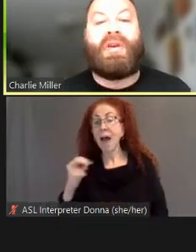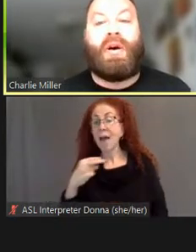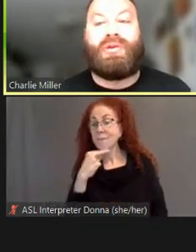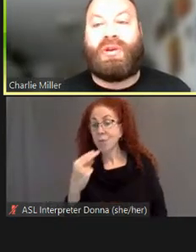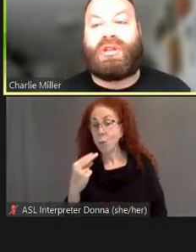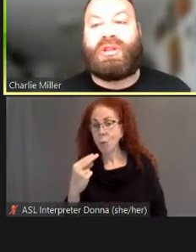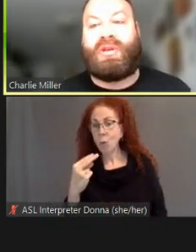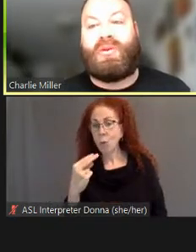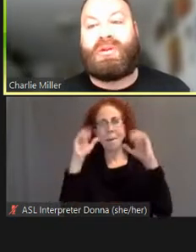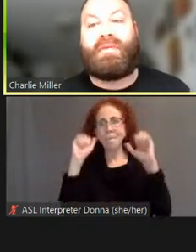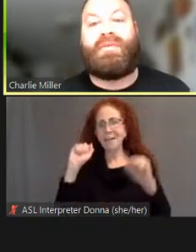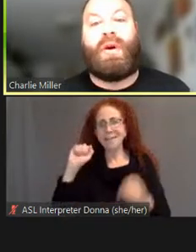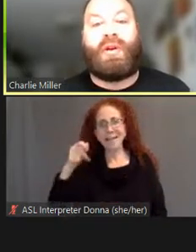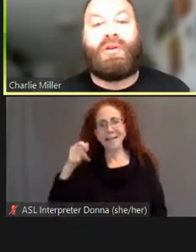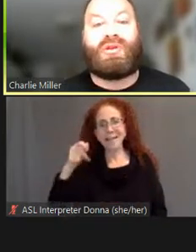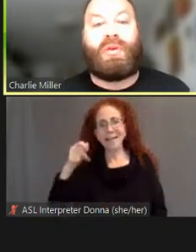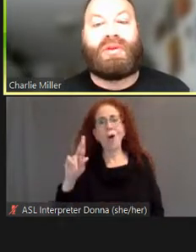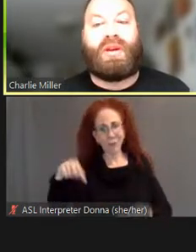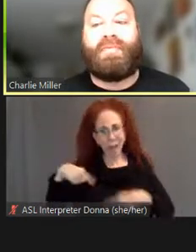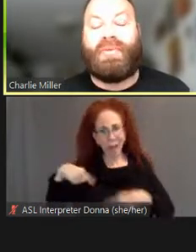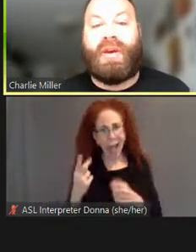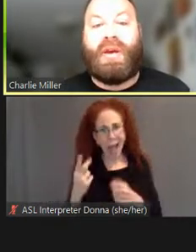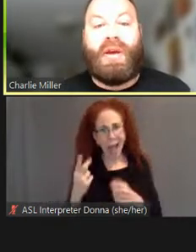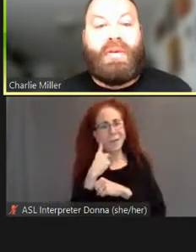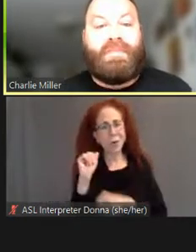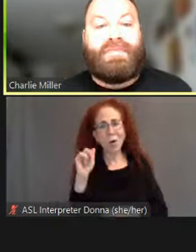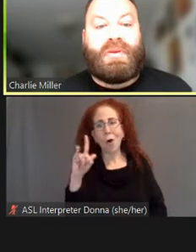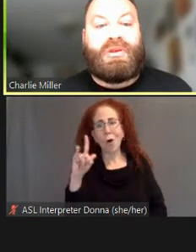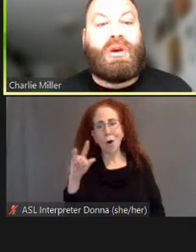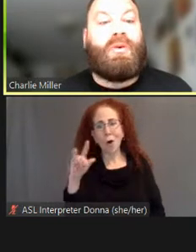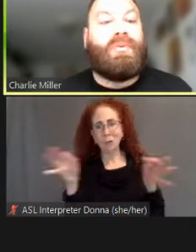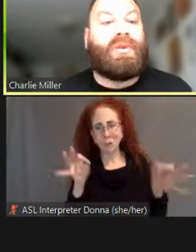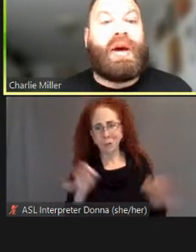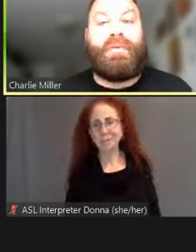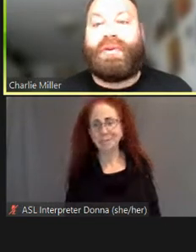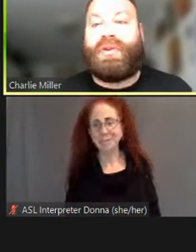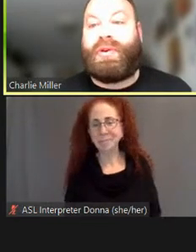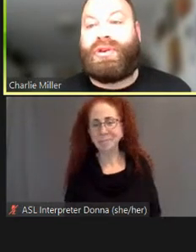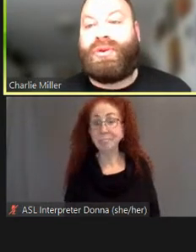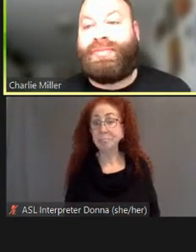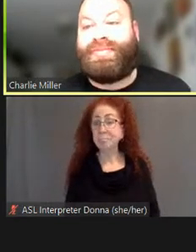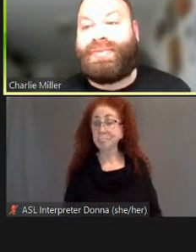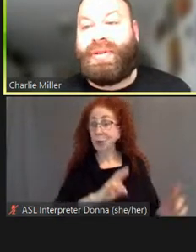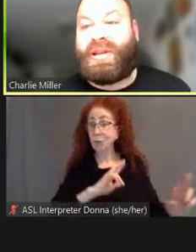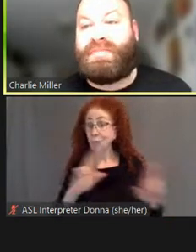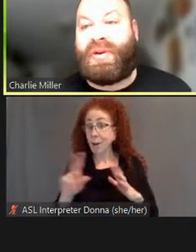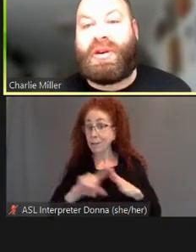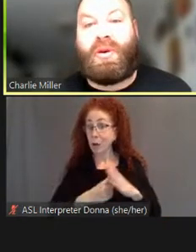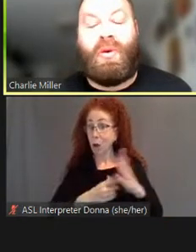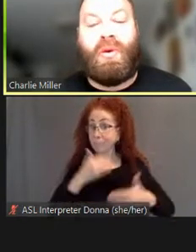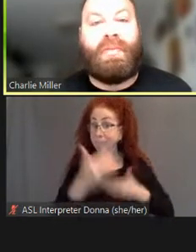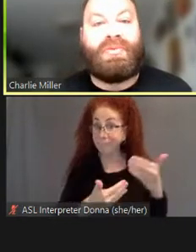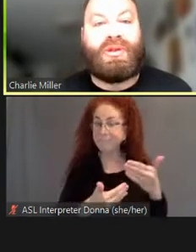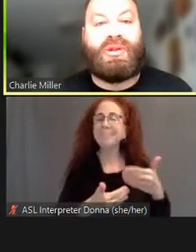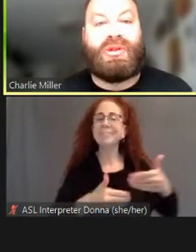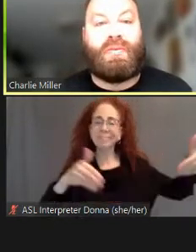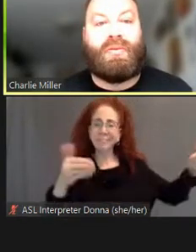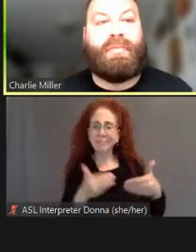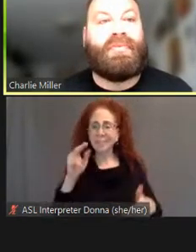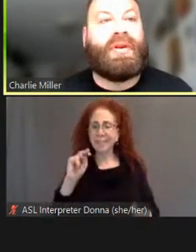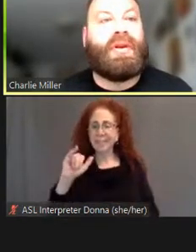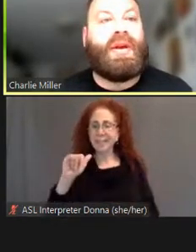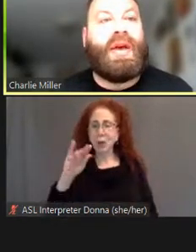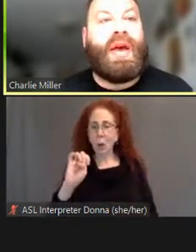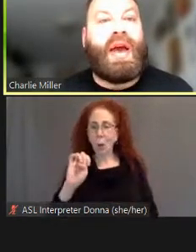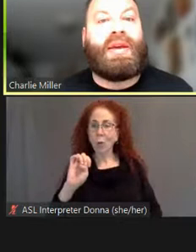app that Outreach has been using for audio description. So without further ado, let's bring Nicole to the